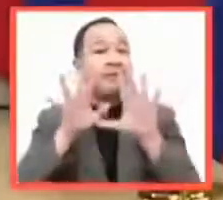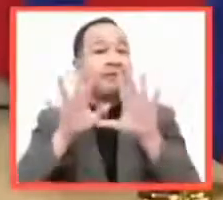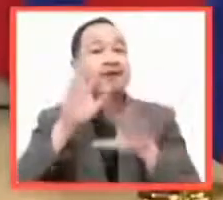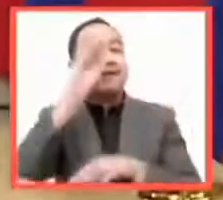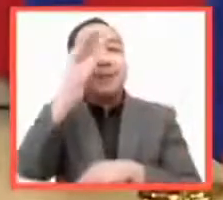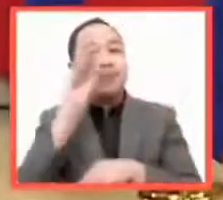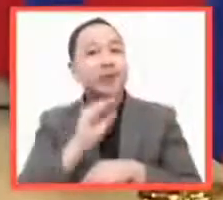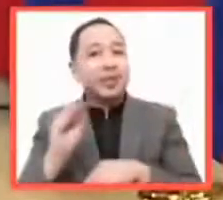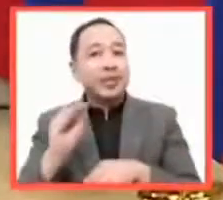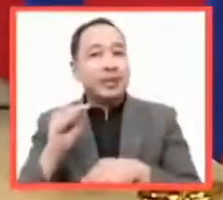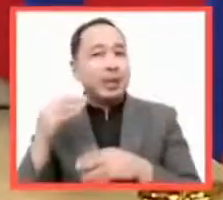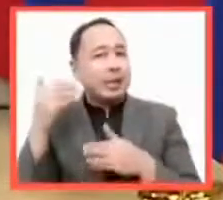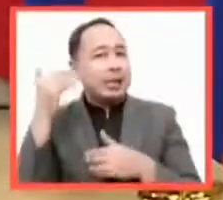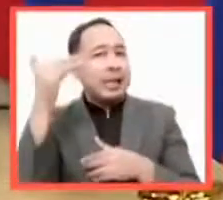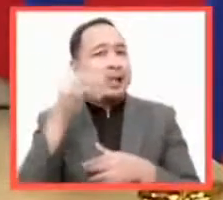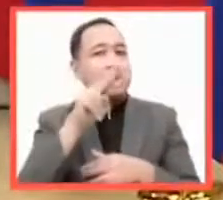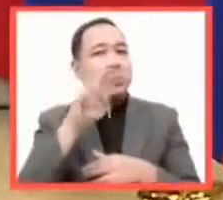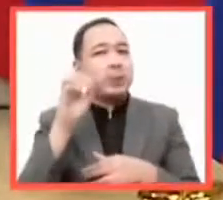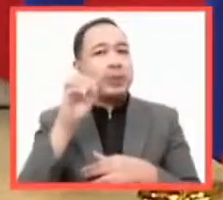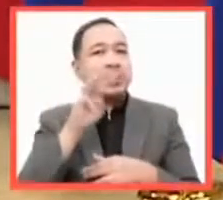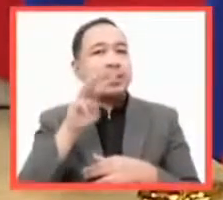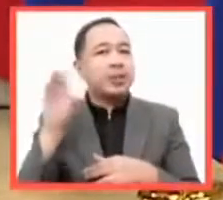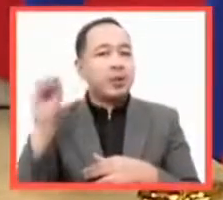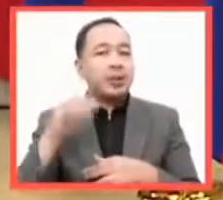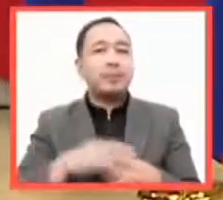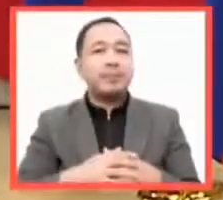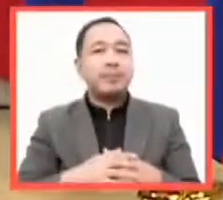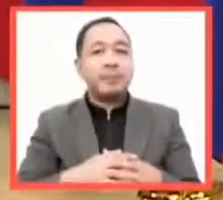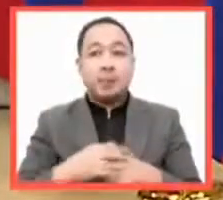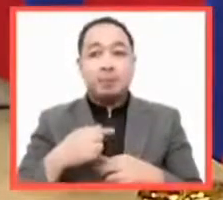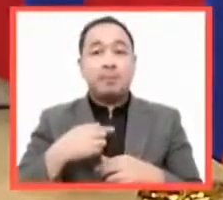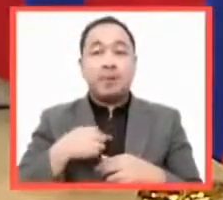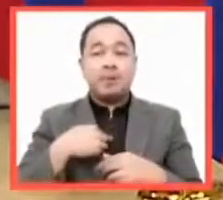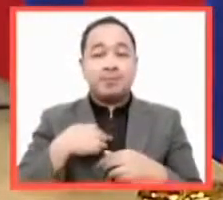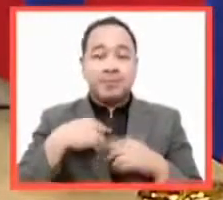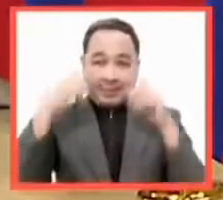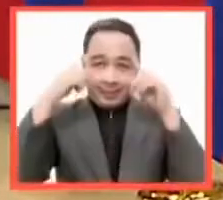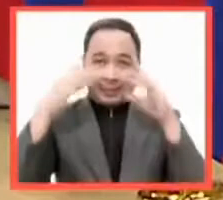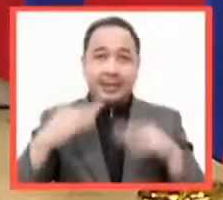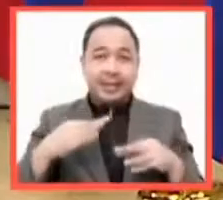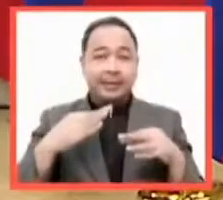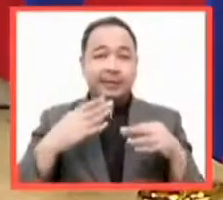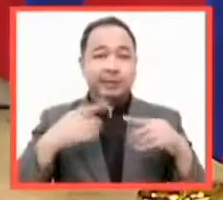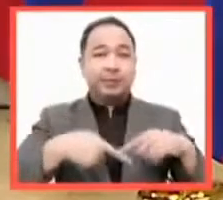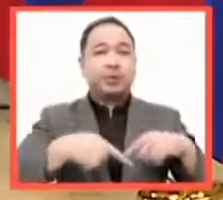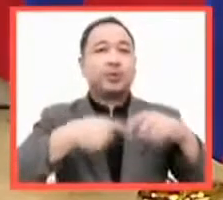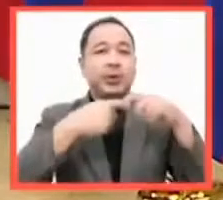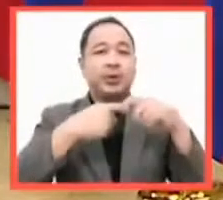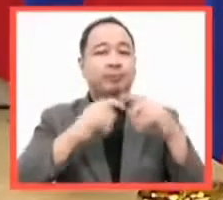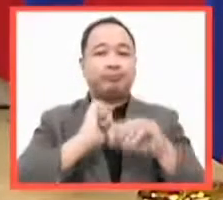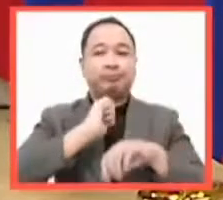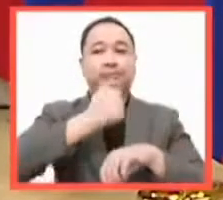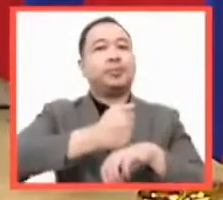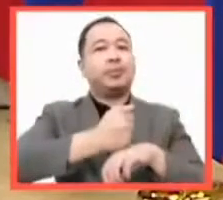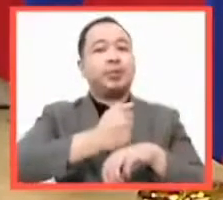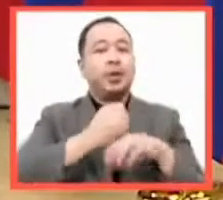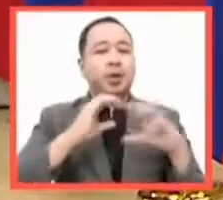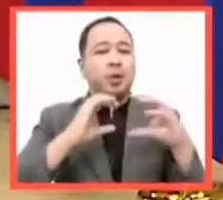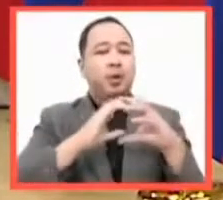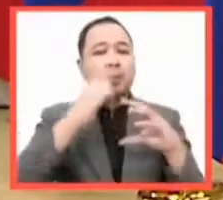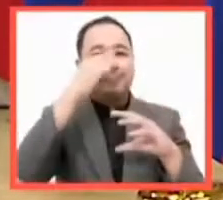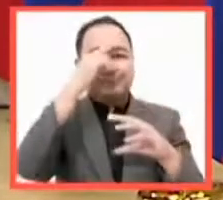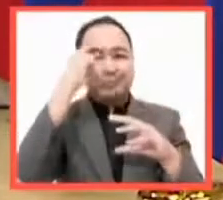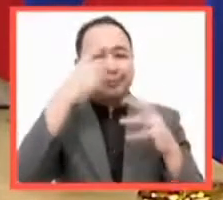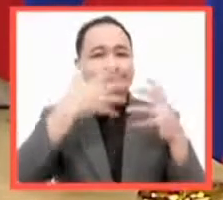2030. I issued a moratorium on the construction of new coal power plants and a directive to explore